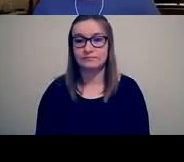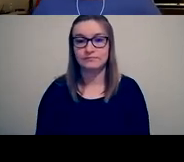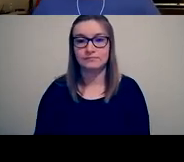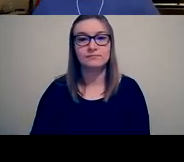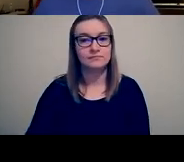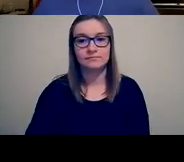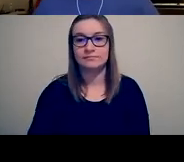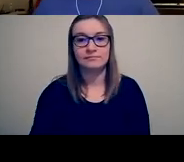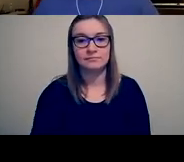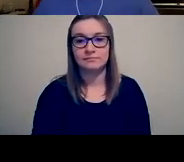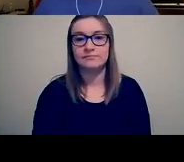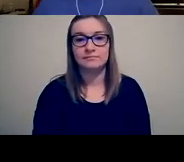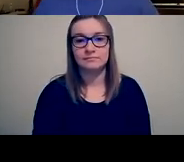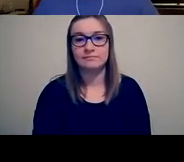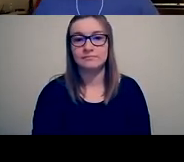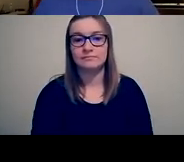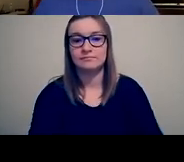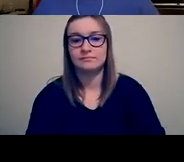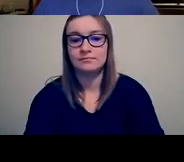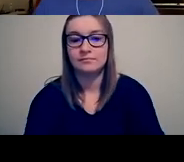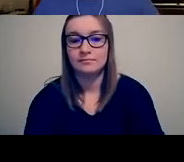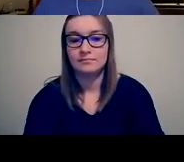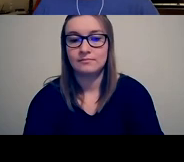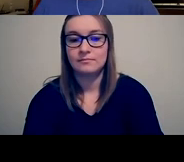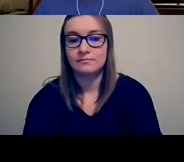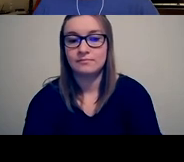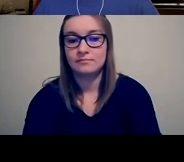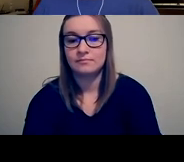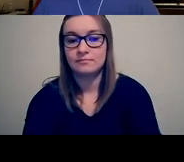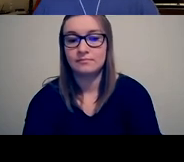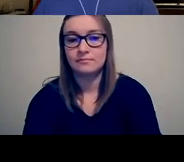14,730.00. Let me just try. Let me enter on this.